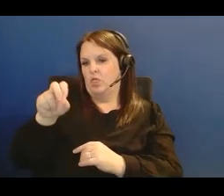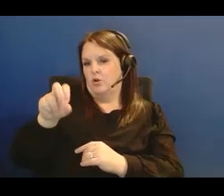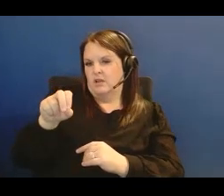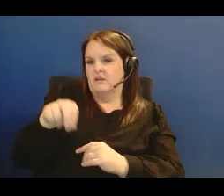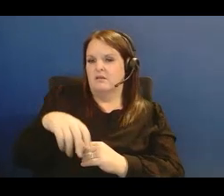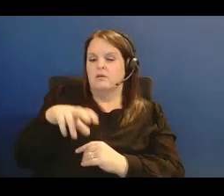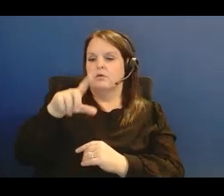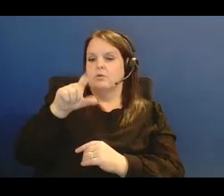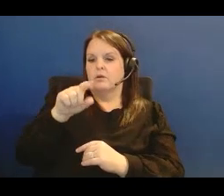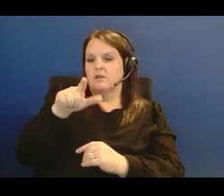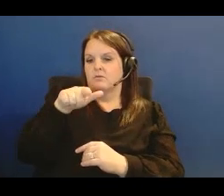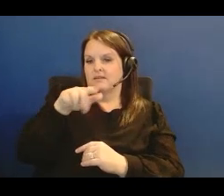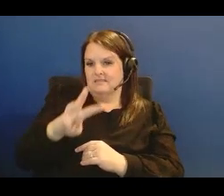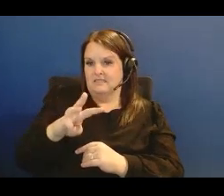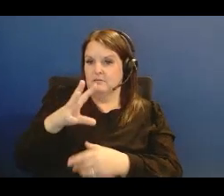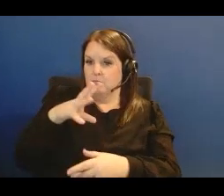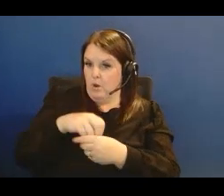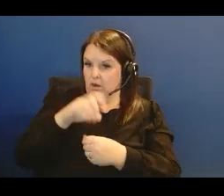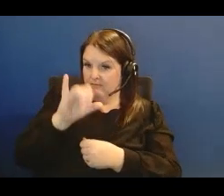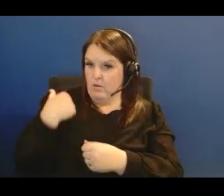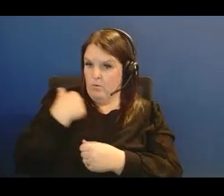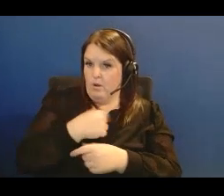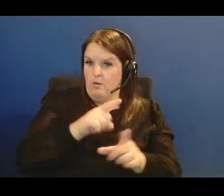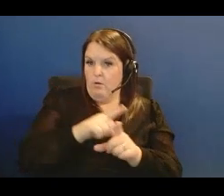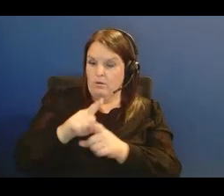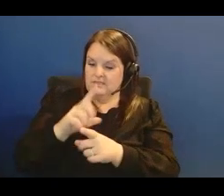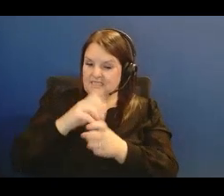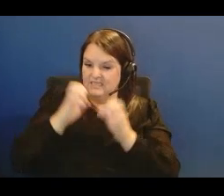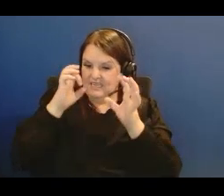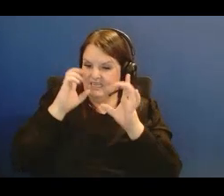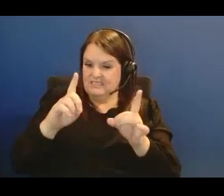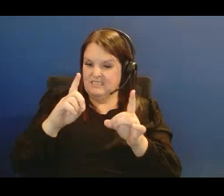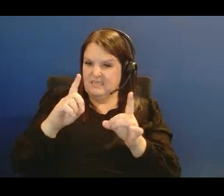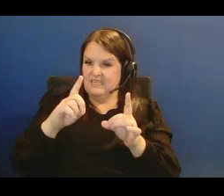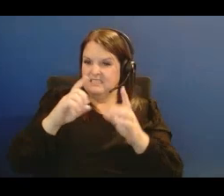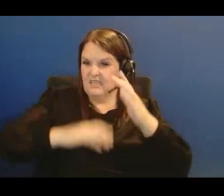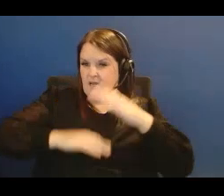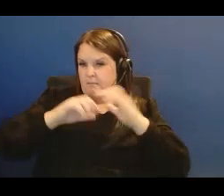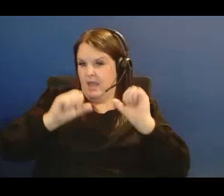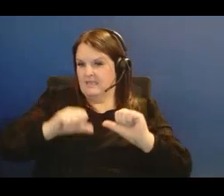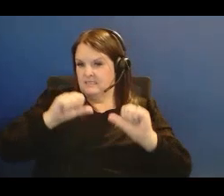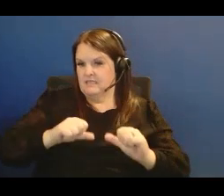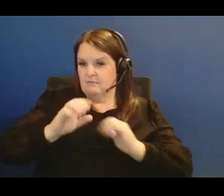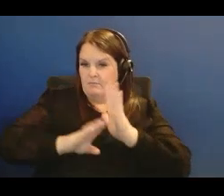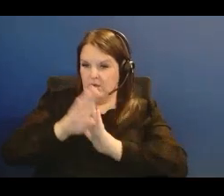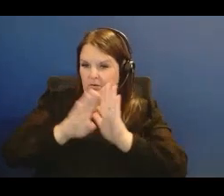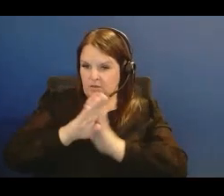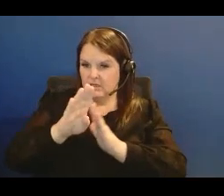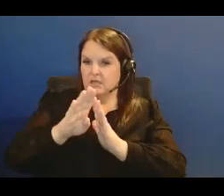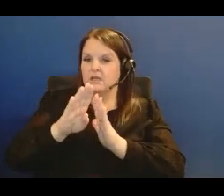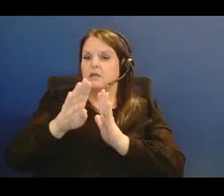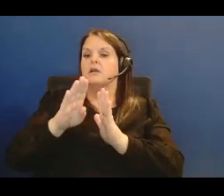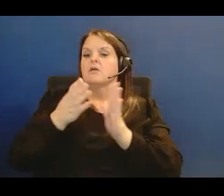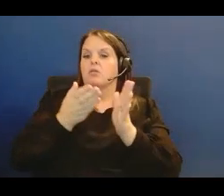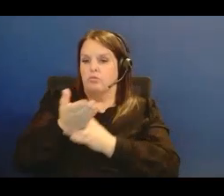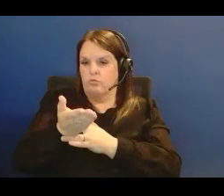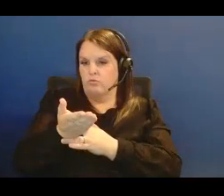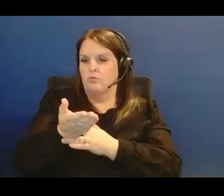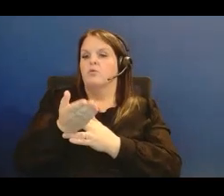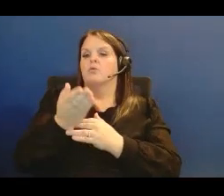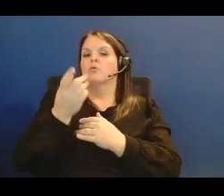2026. As a part of that, we are also engaging in education and capacity building through events by